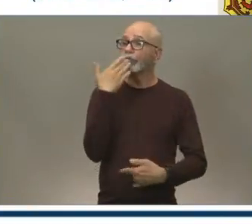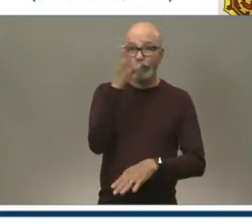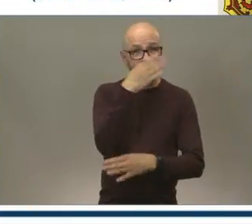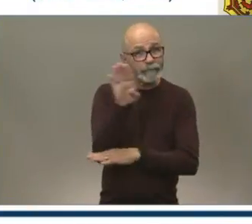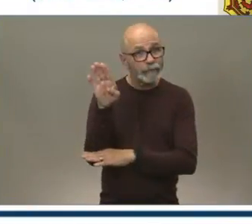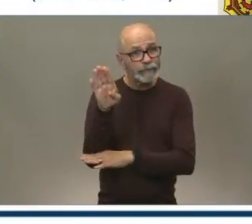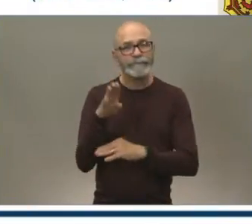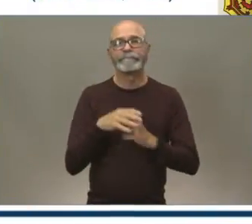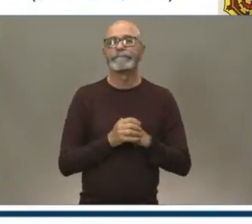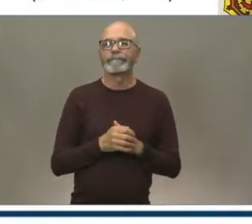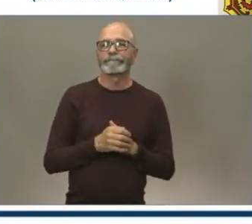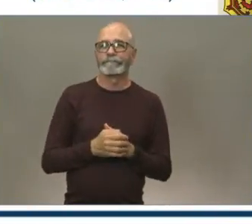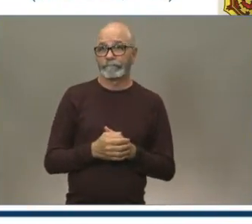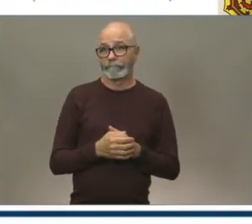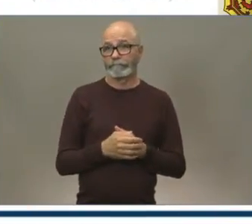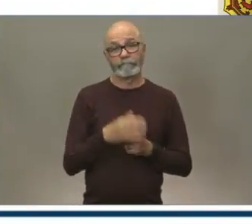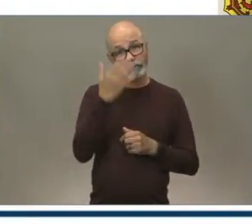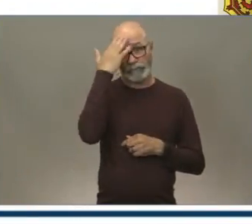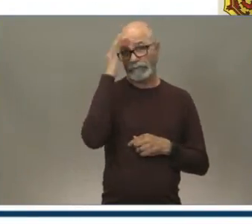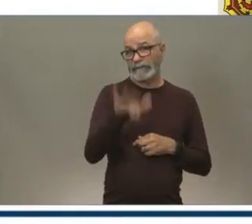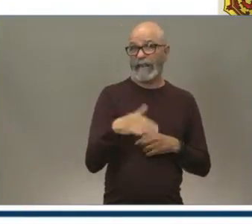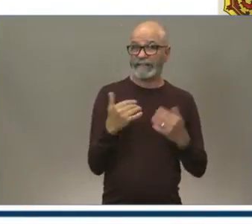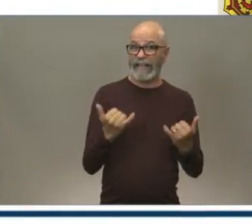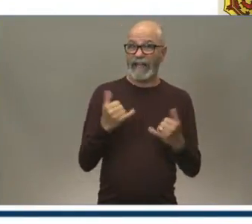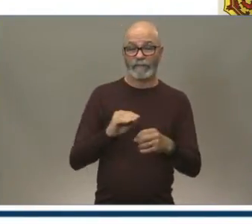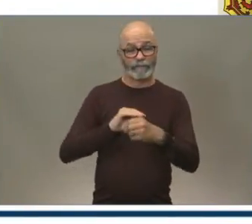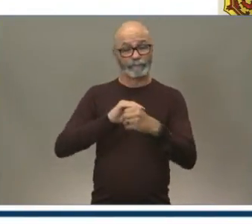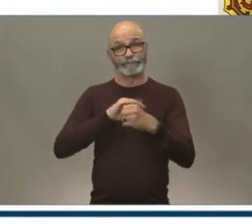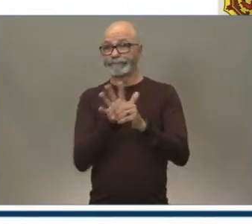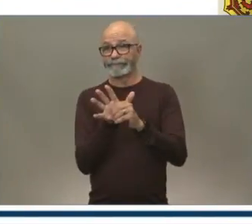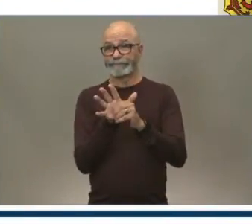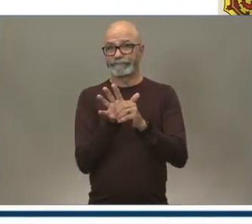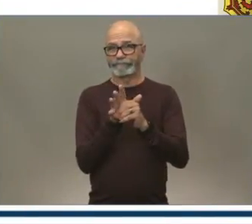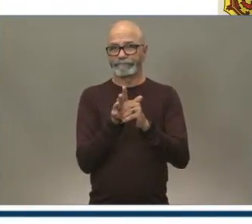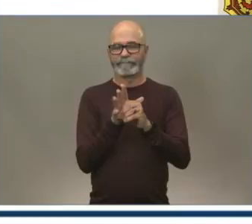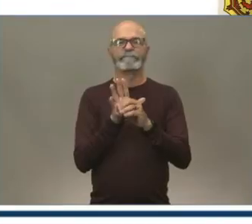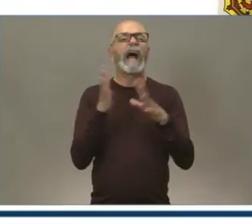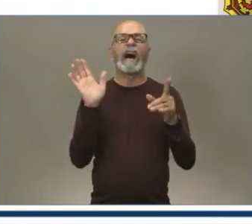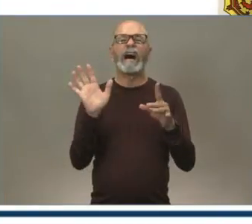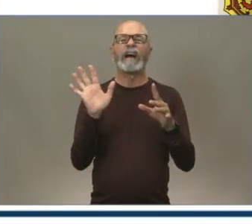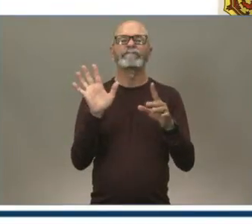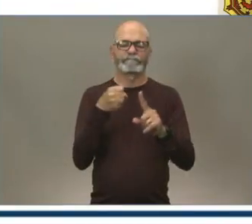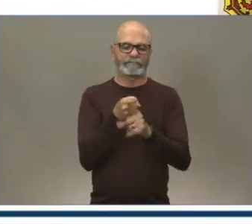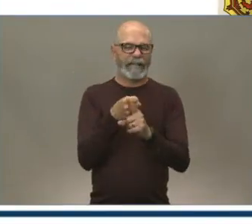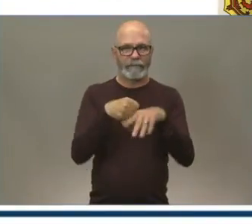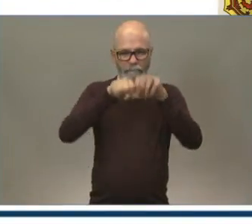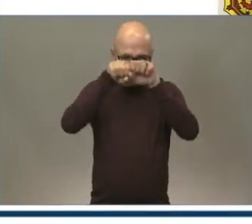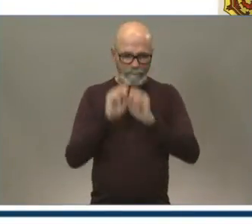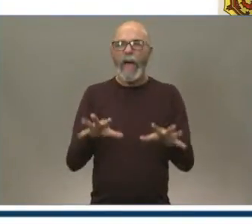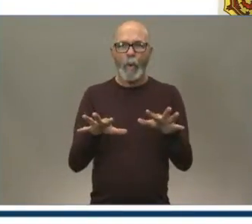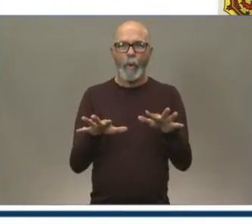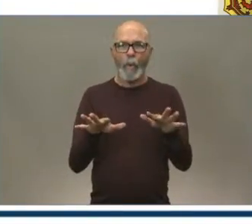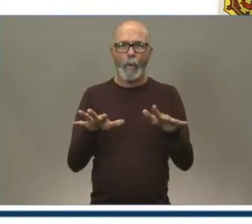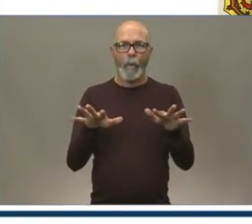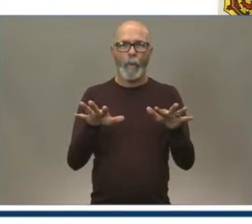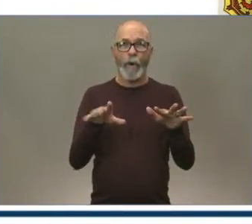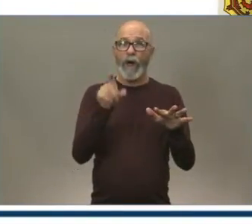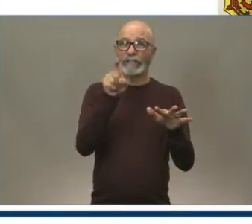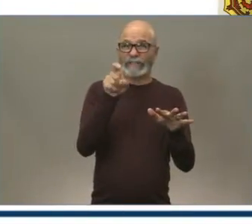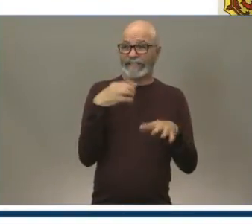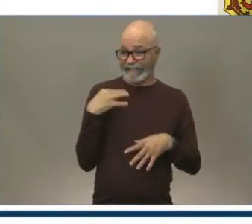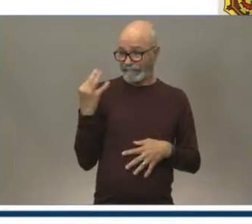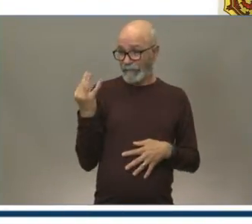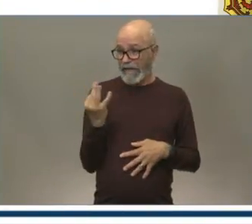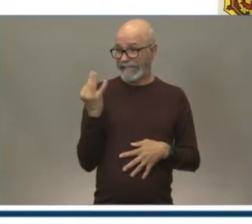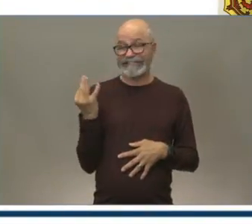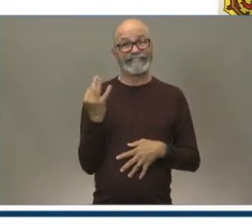of the COVID-19 pandemic in our province has grown more serious. We're here a day earlier than scheduled to explain these developments and